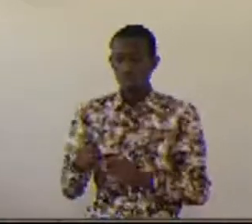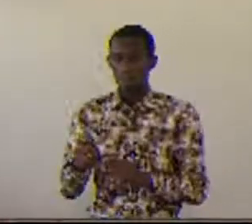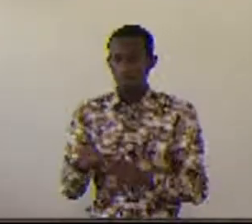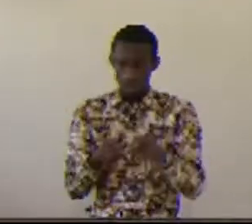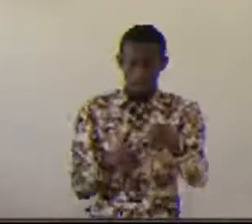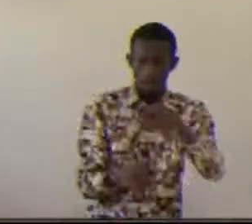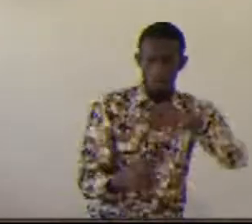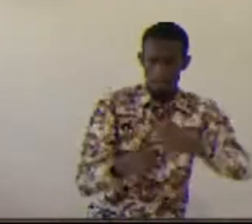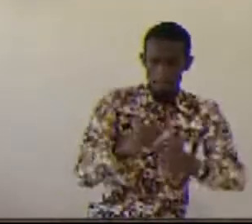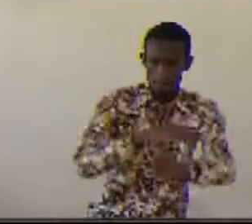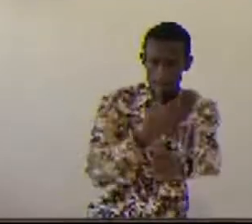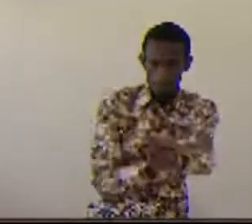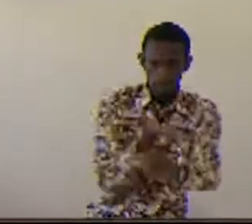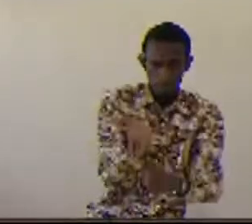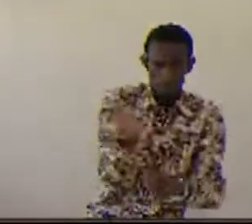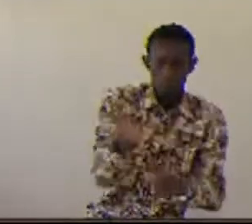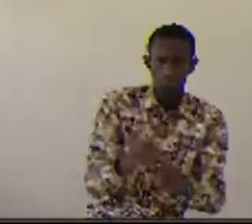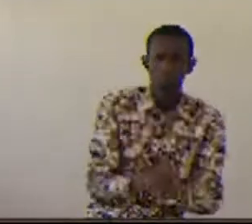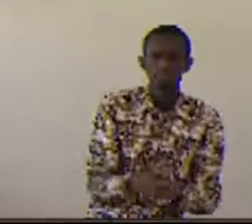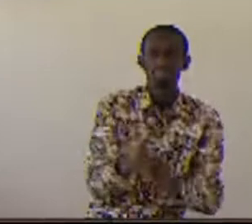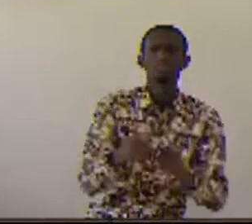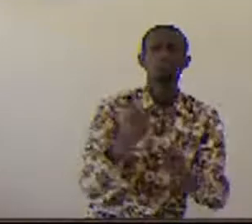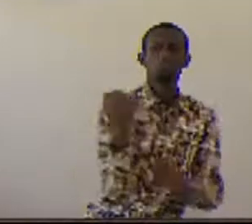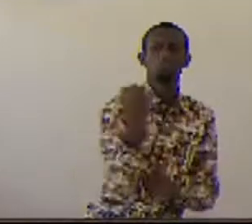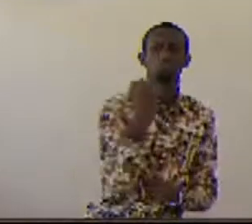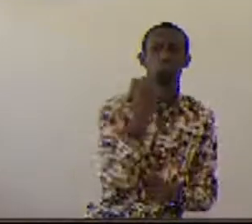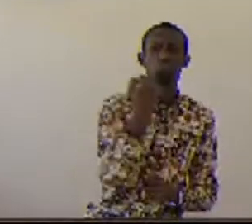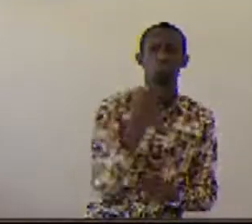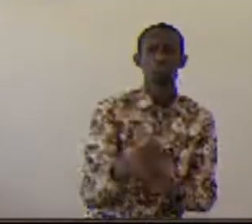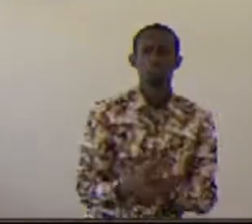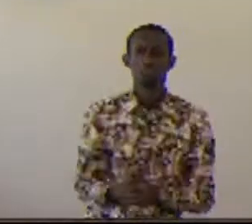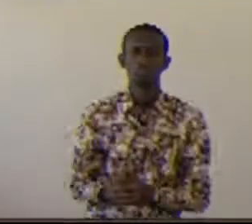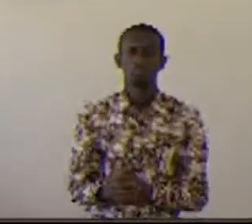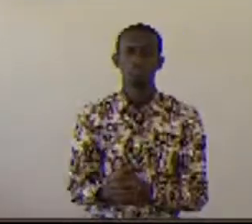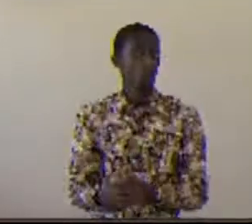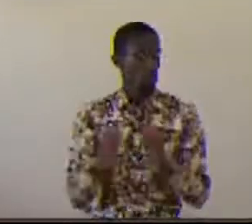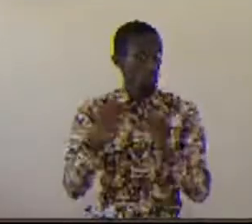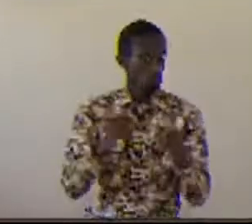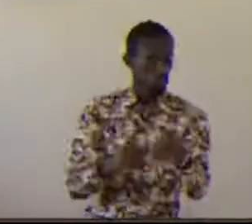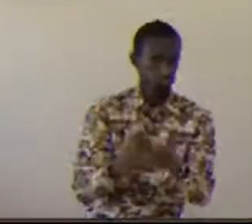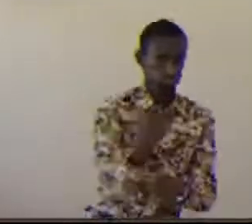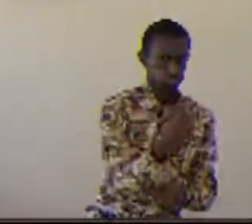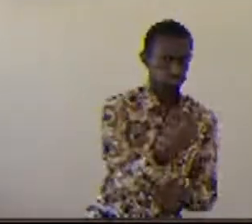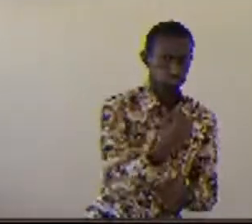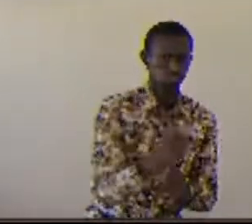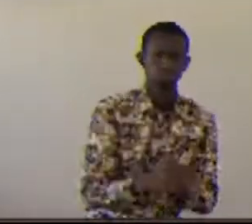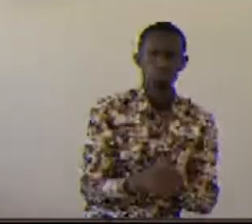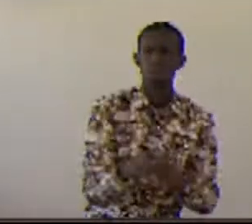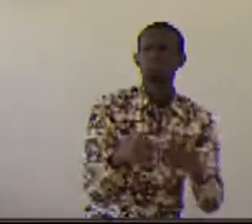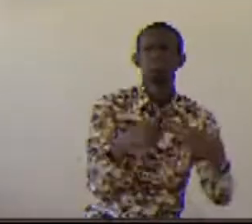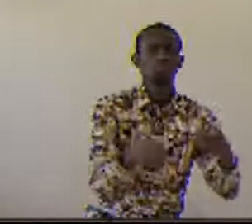metals, they are very strong. But even if they are very strong, they are